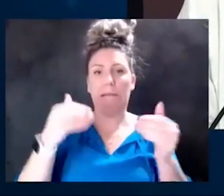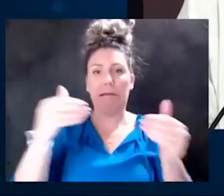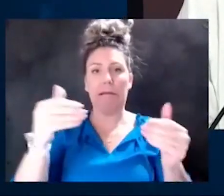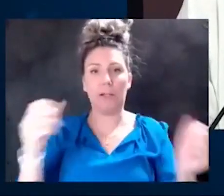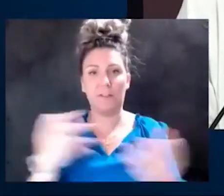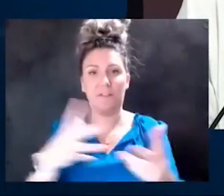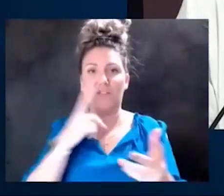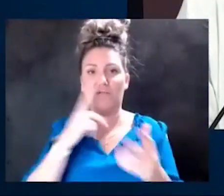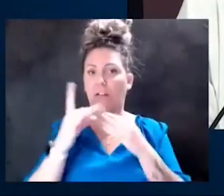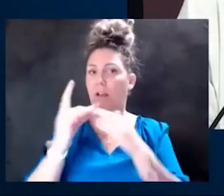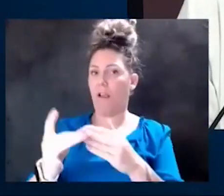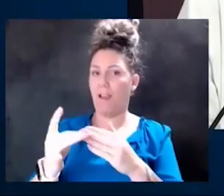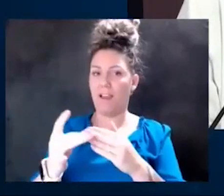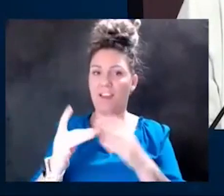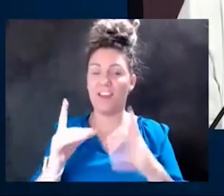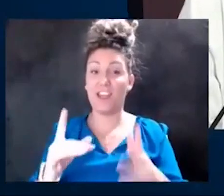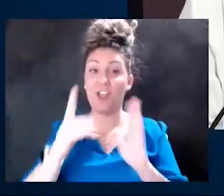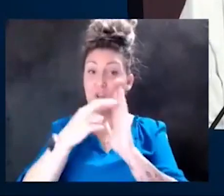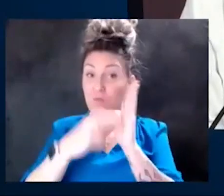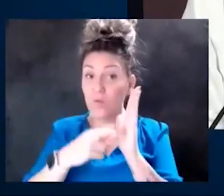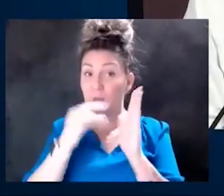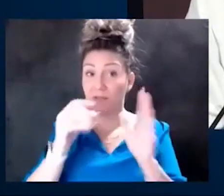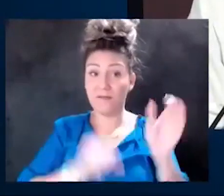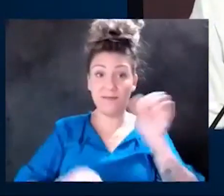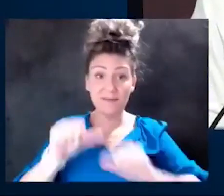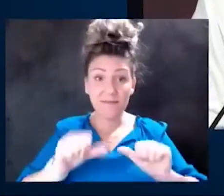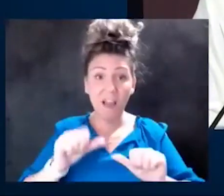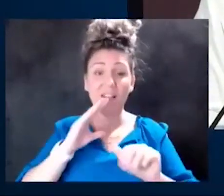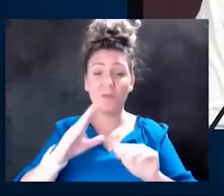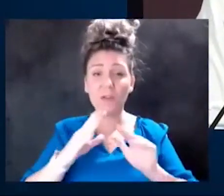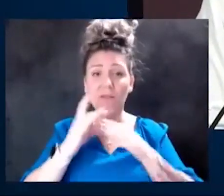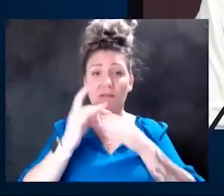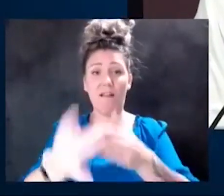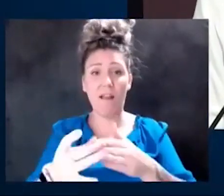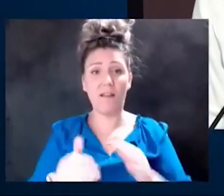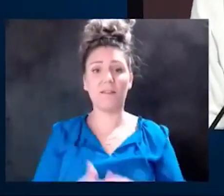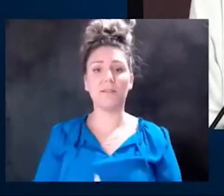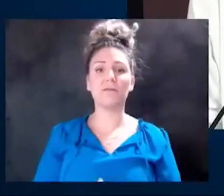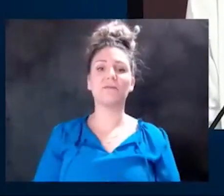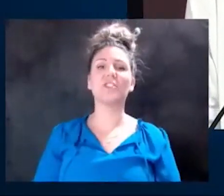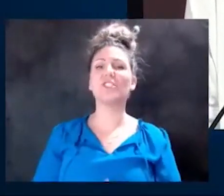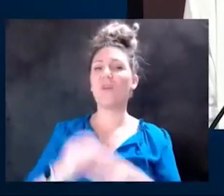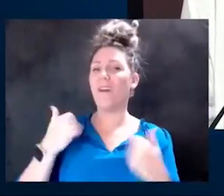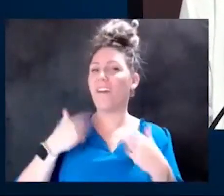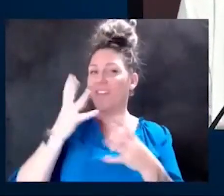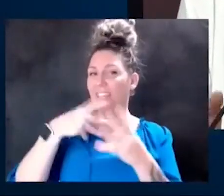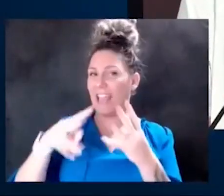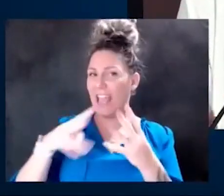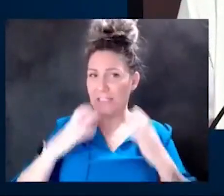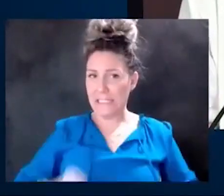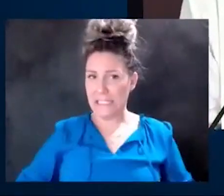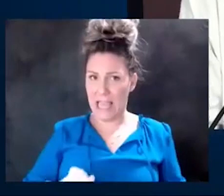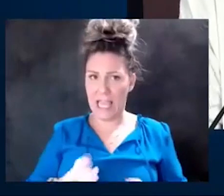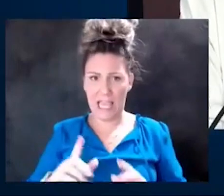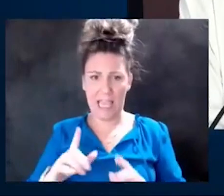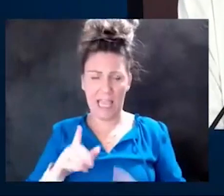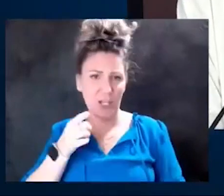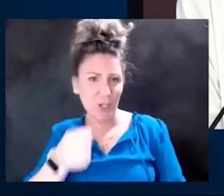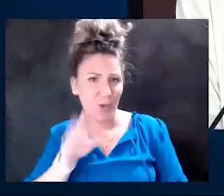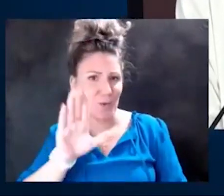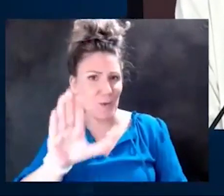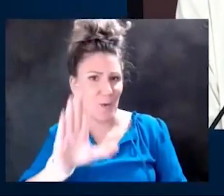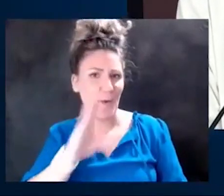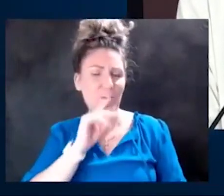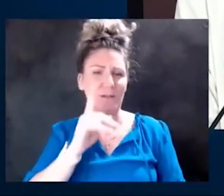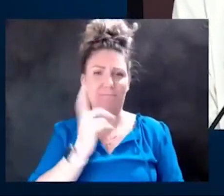the rules and the science be your guide. Yeah. So we have some graphics from a client of yours that I think they give us some insight on the toll of pandemic,